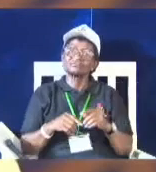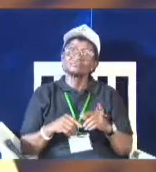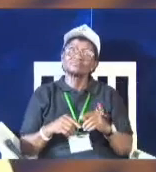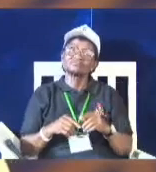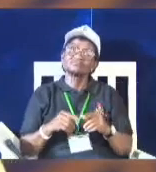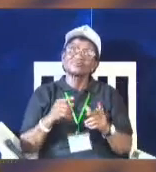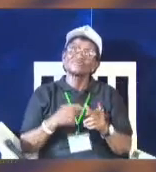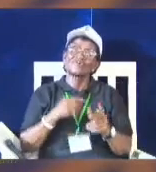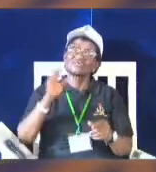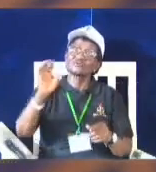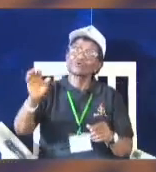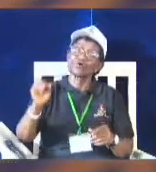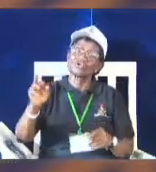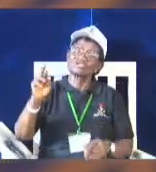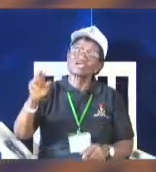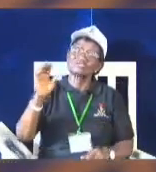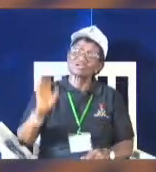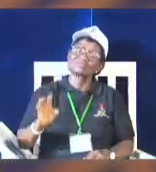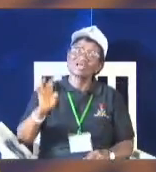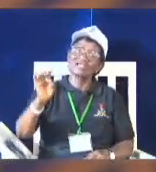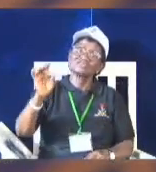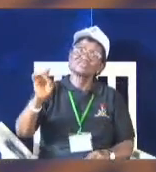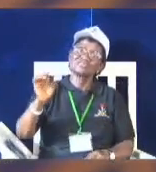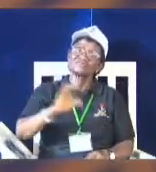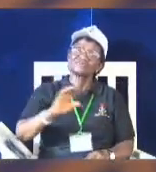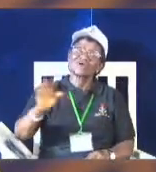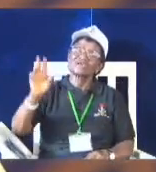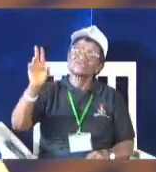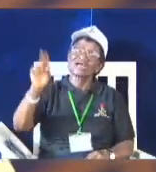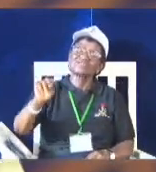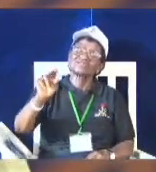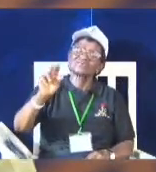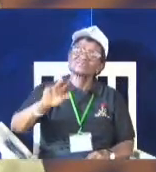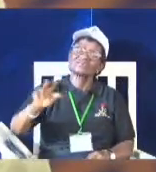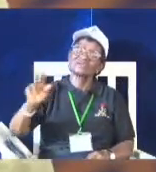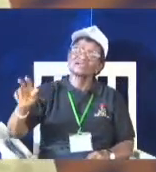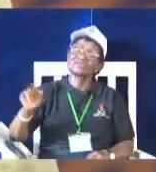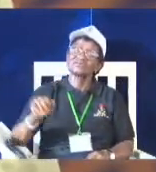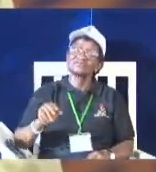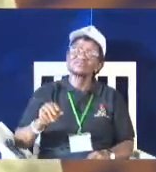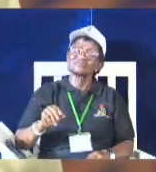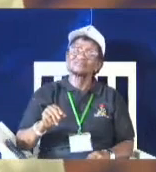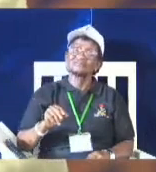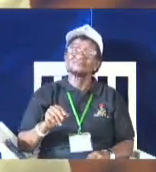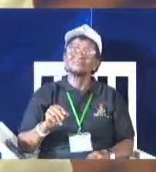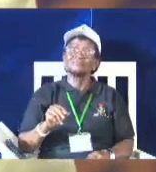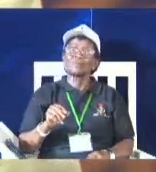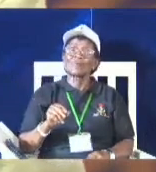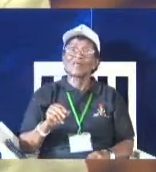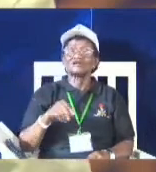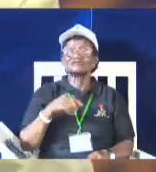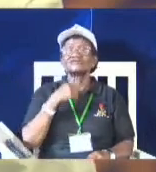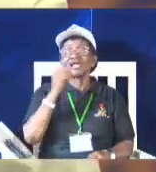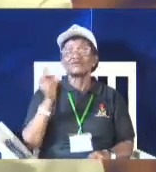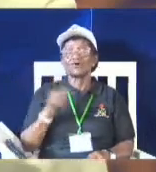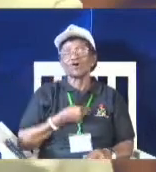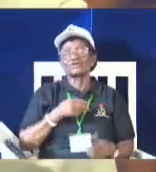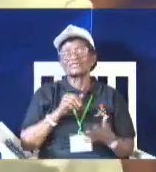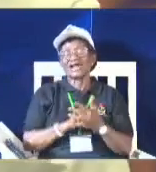1 Corinthians chapter 15, verse 33. 1 Corinthians 15, verse 33 tells us